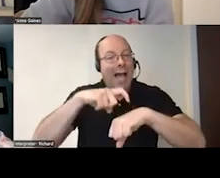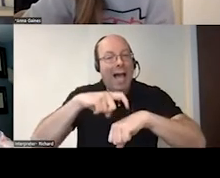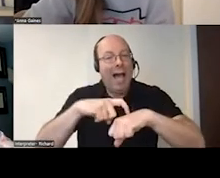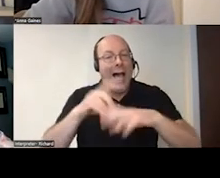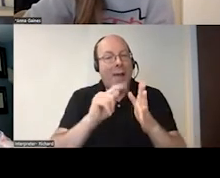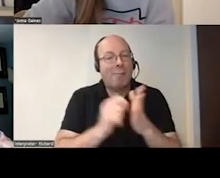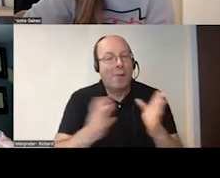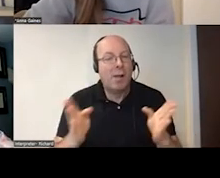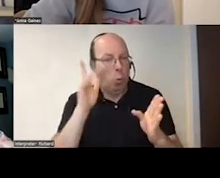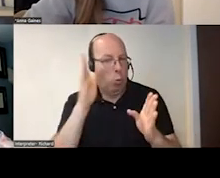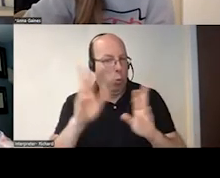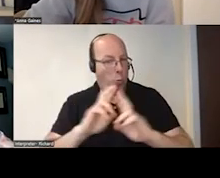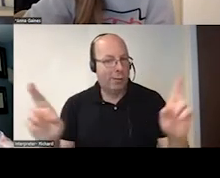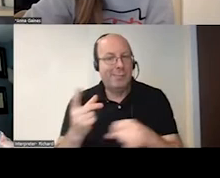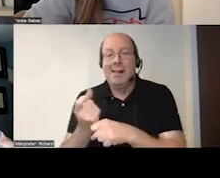last year